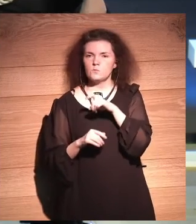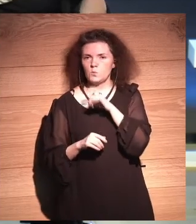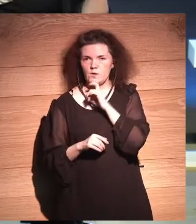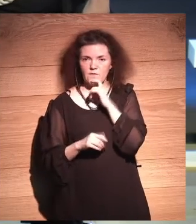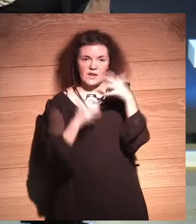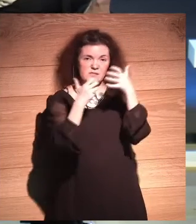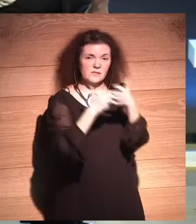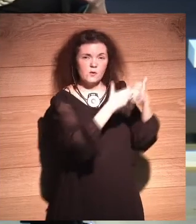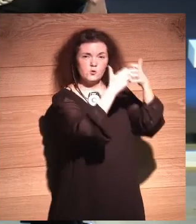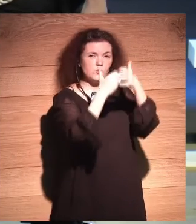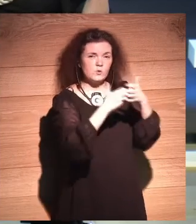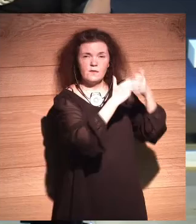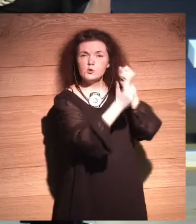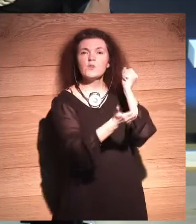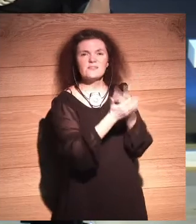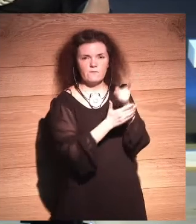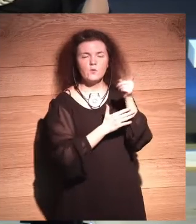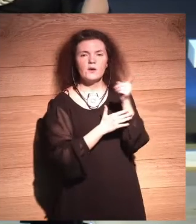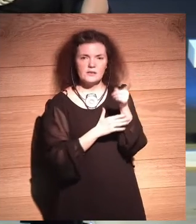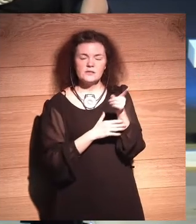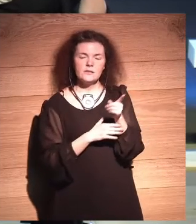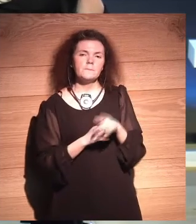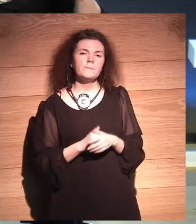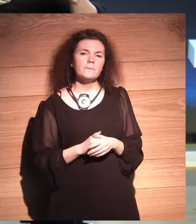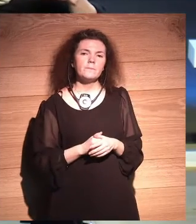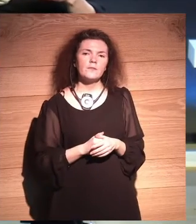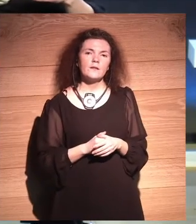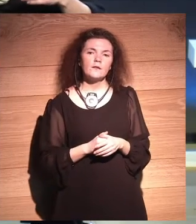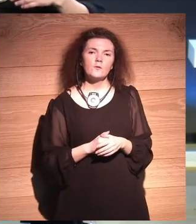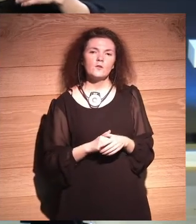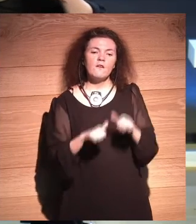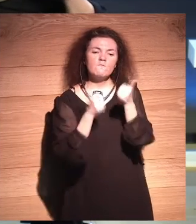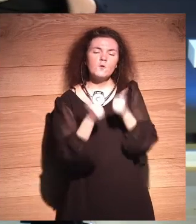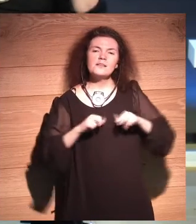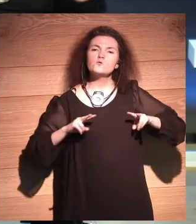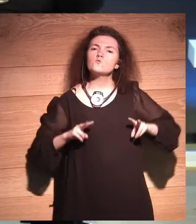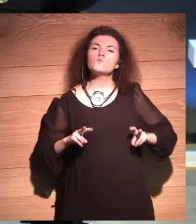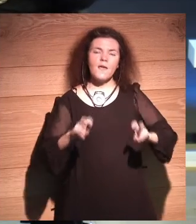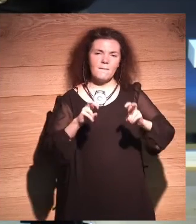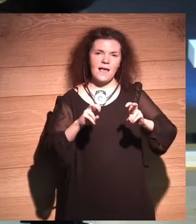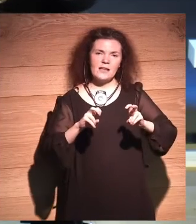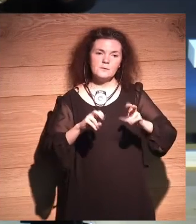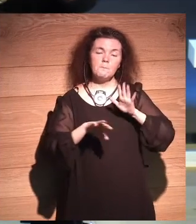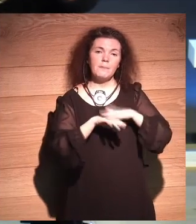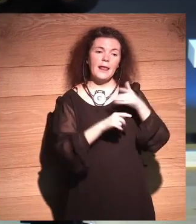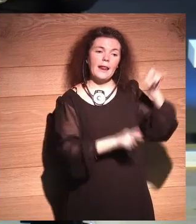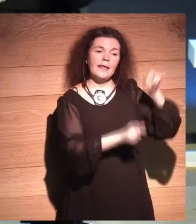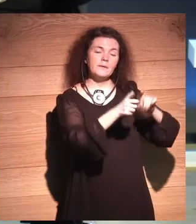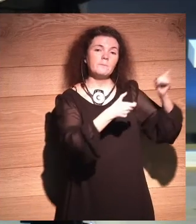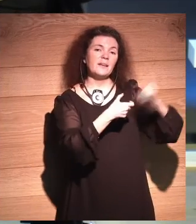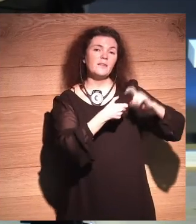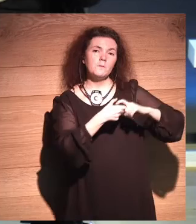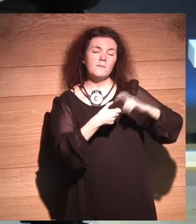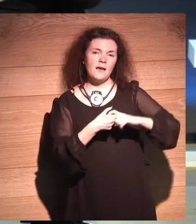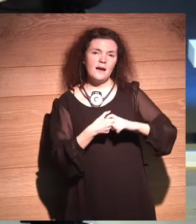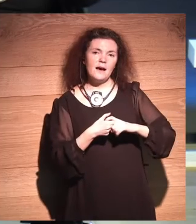more innovative, more direct forms of engagement by individuals. There are issues about money in politics